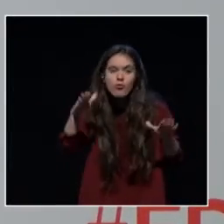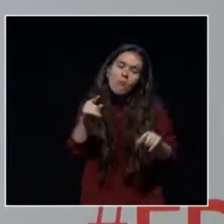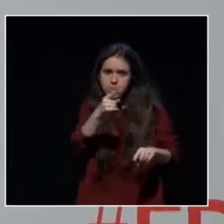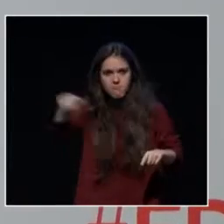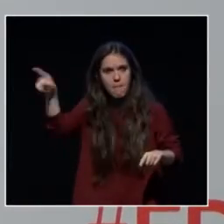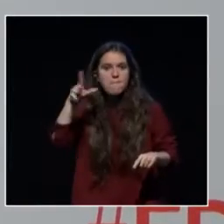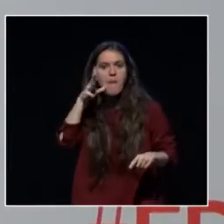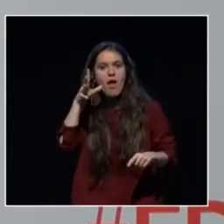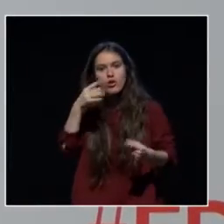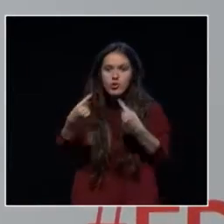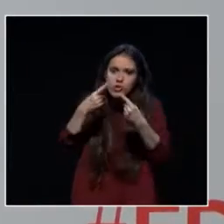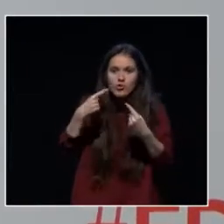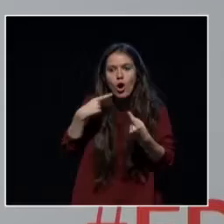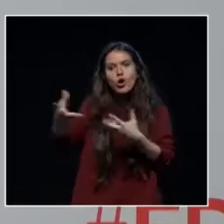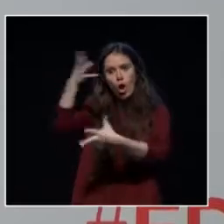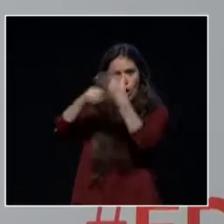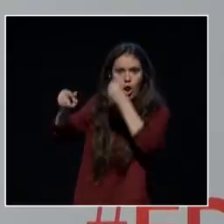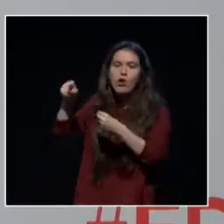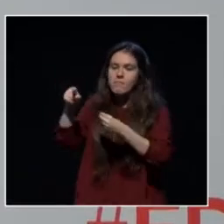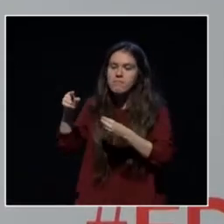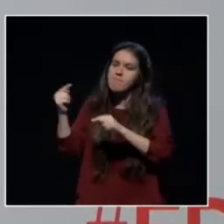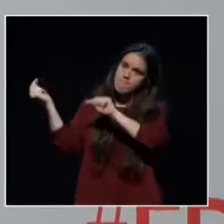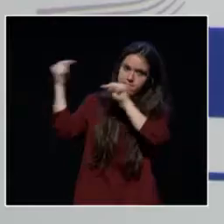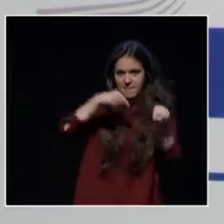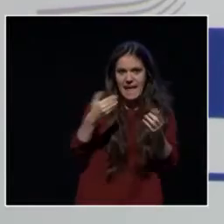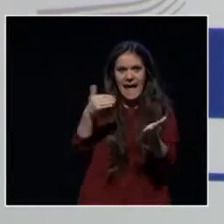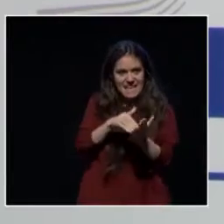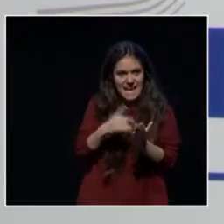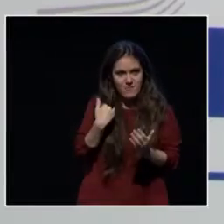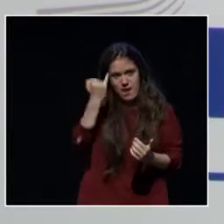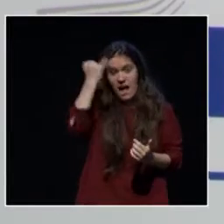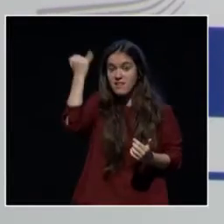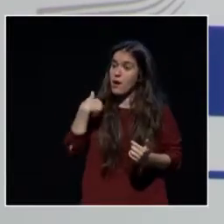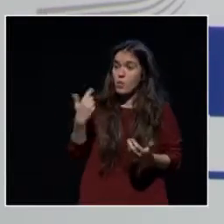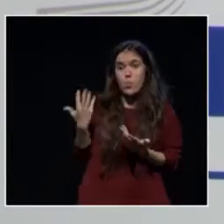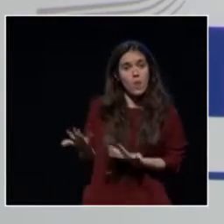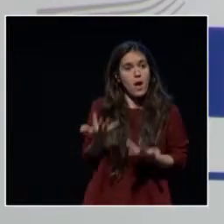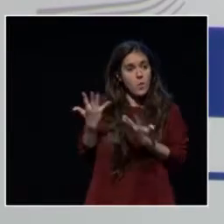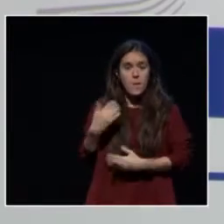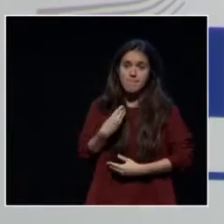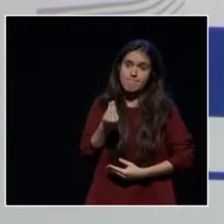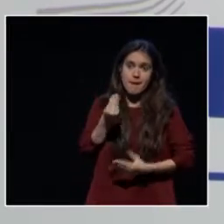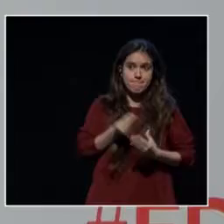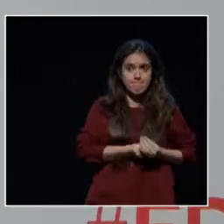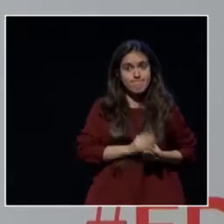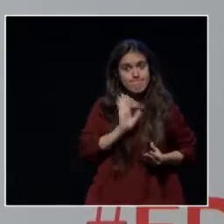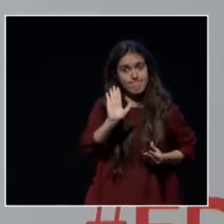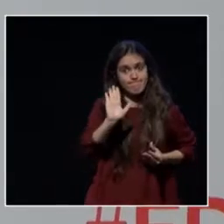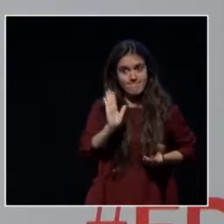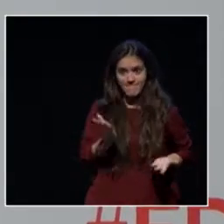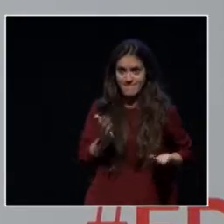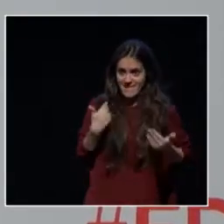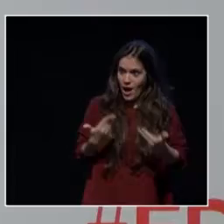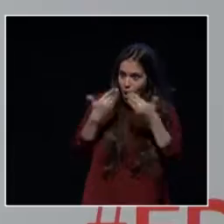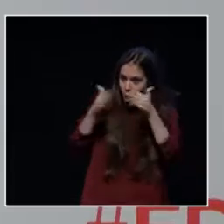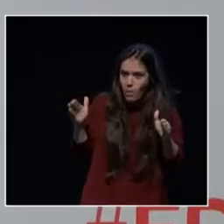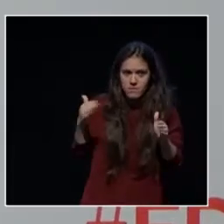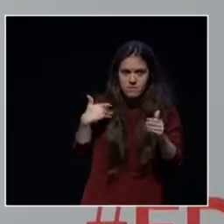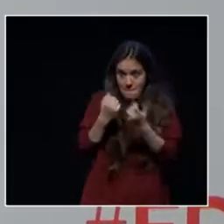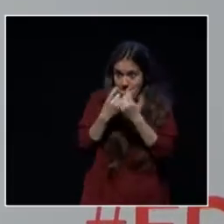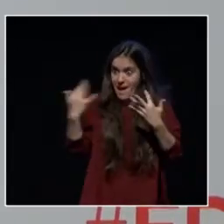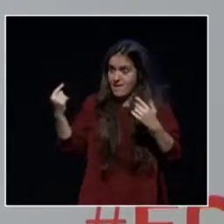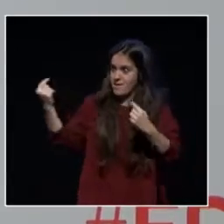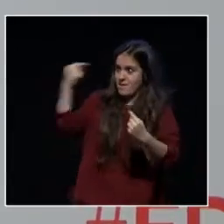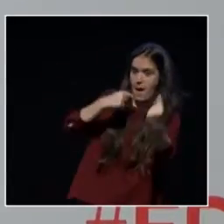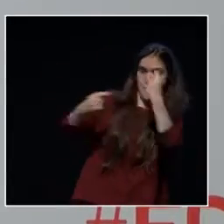her, and come up with the idea. But we are standing by with money. Now they're opening up, they're coming up, hundreds of them in the beginning,